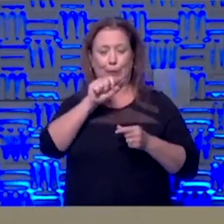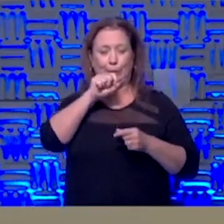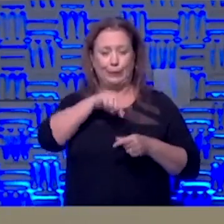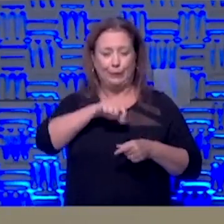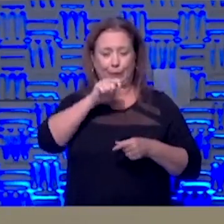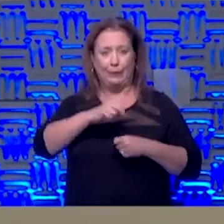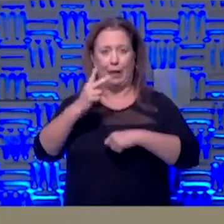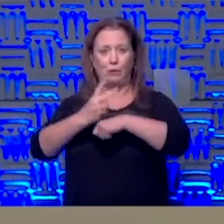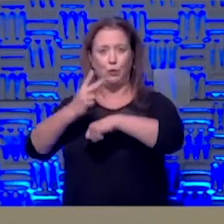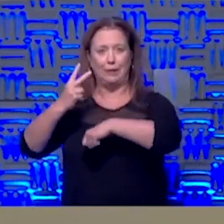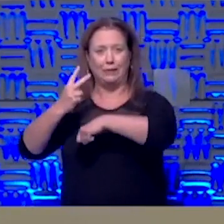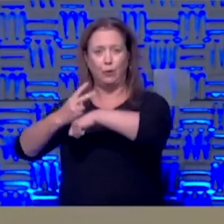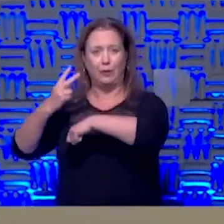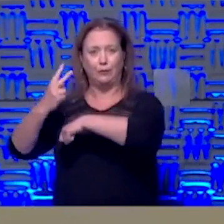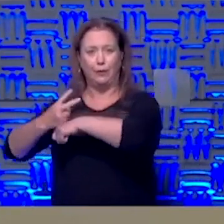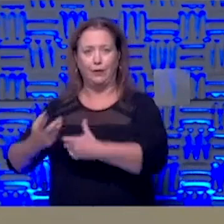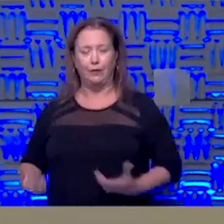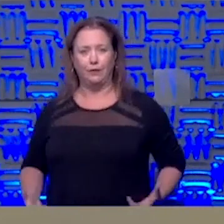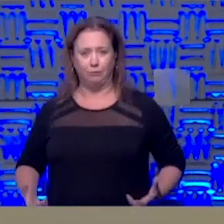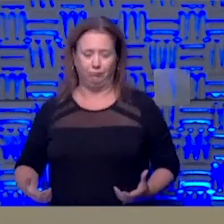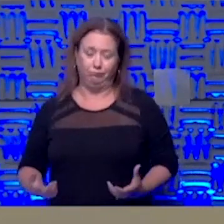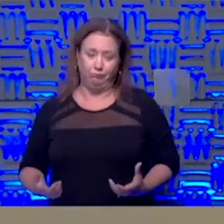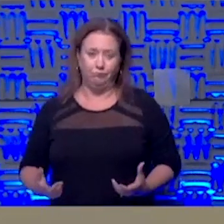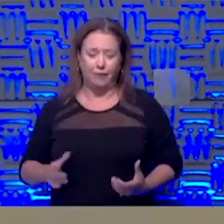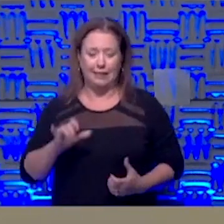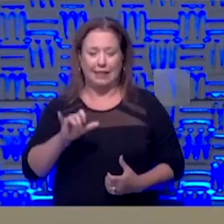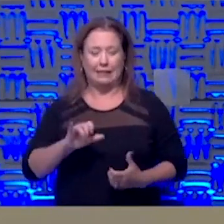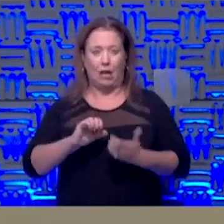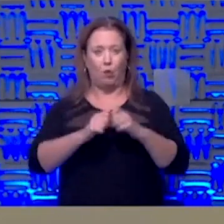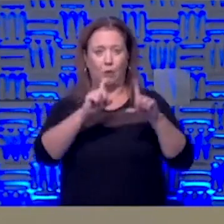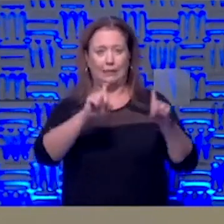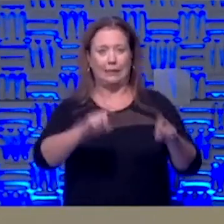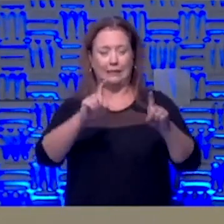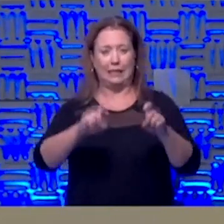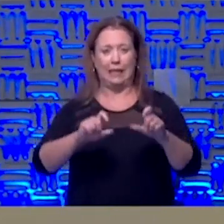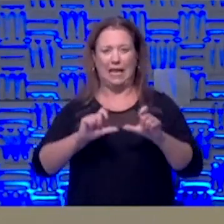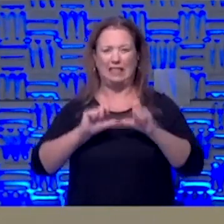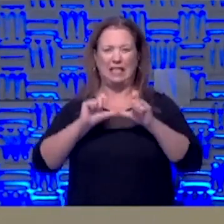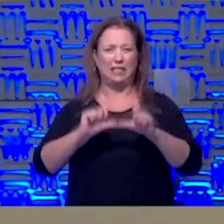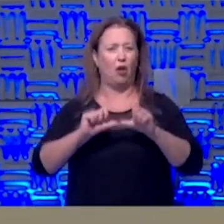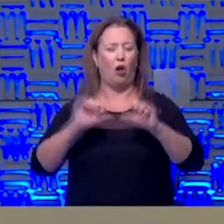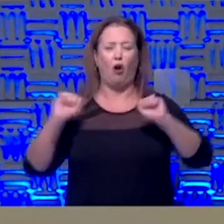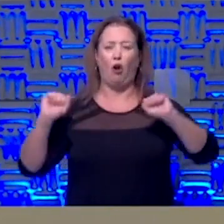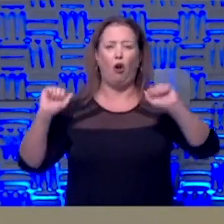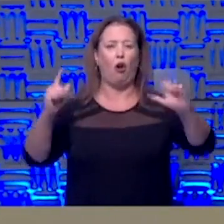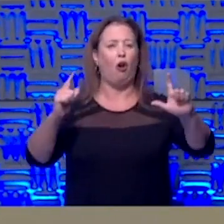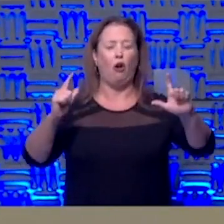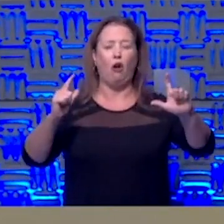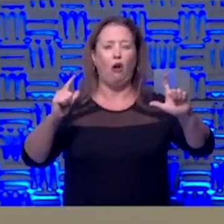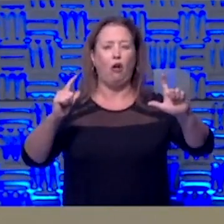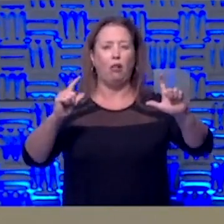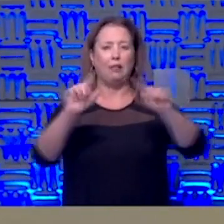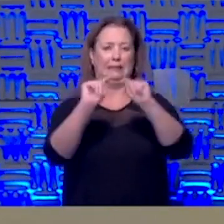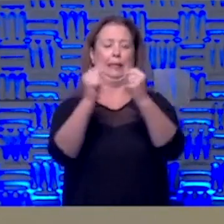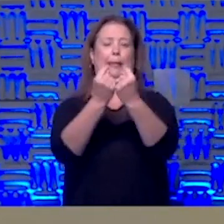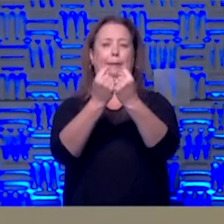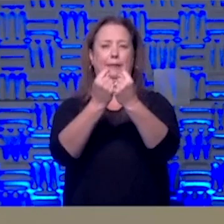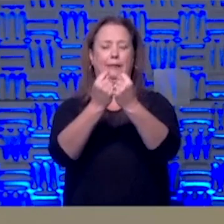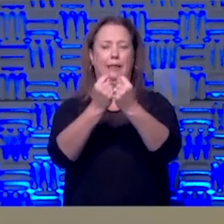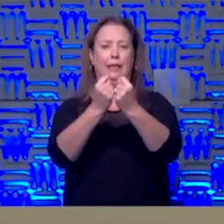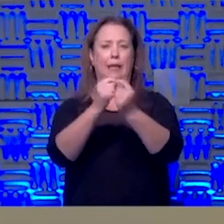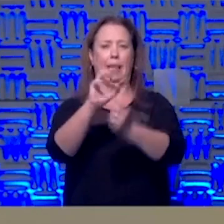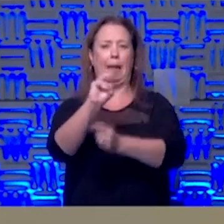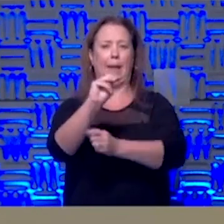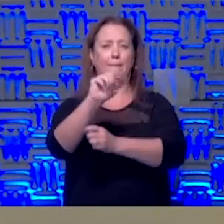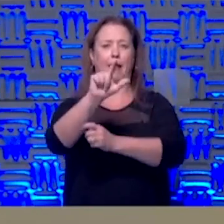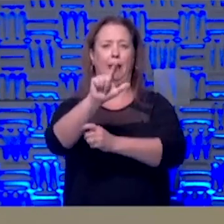day. So that's how we're being tested, and that's throughout Major League Baseball. Every team is doing